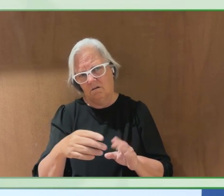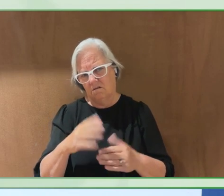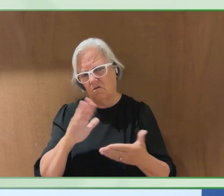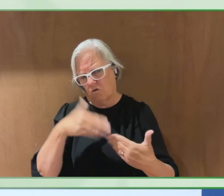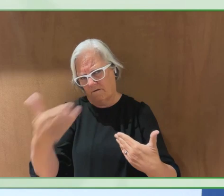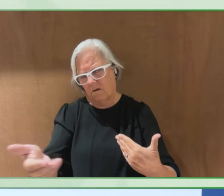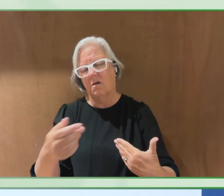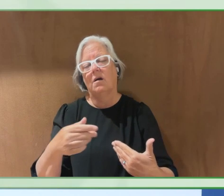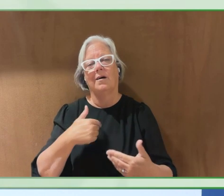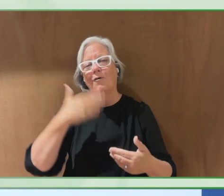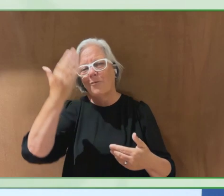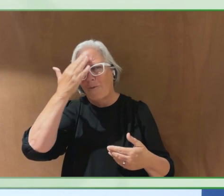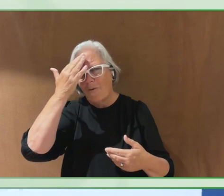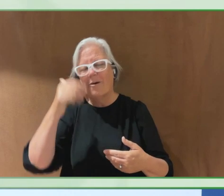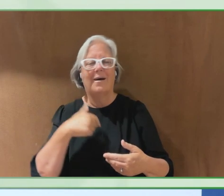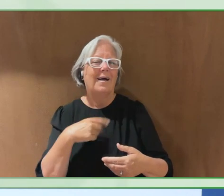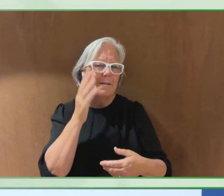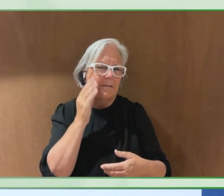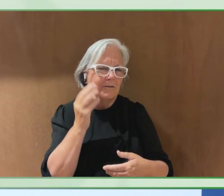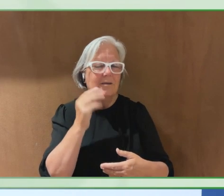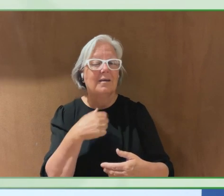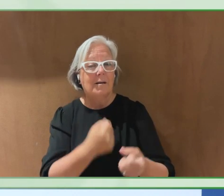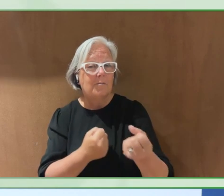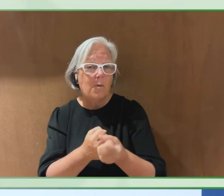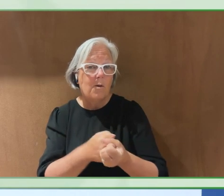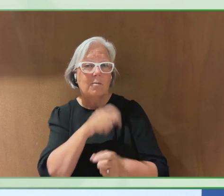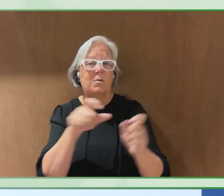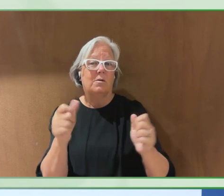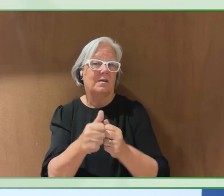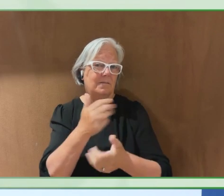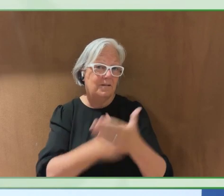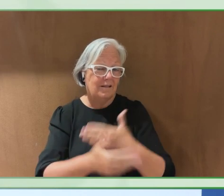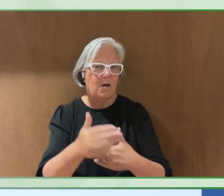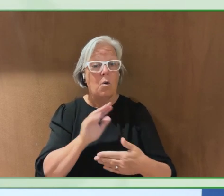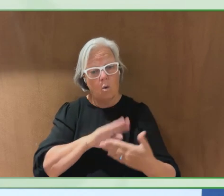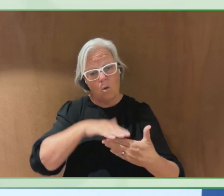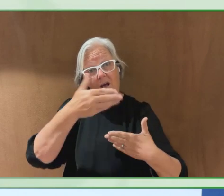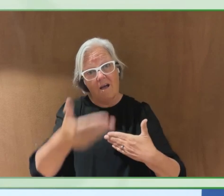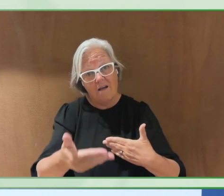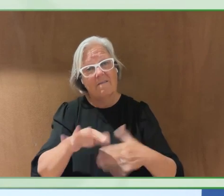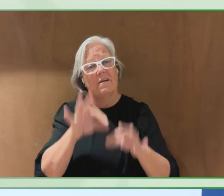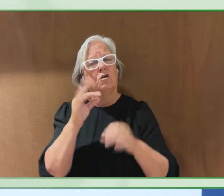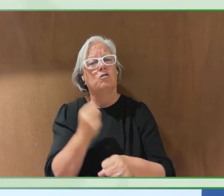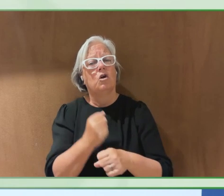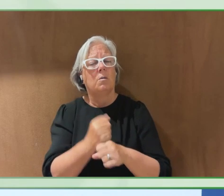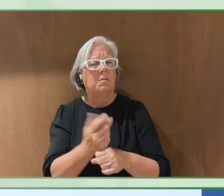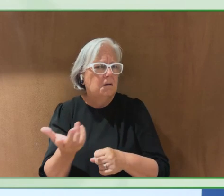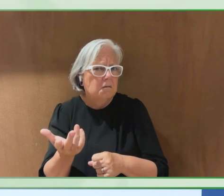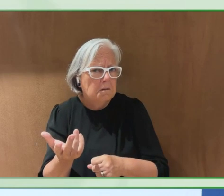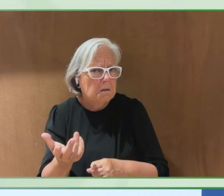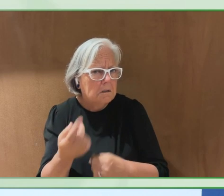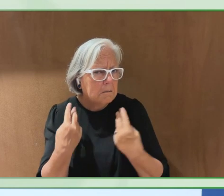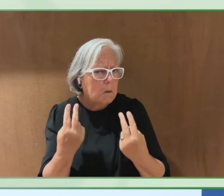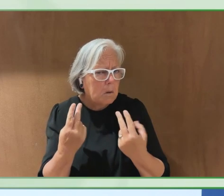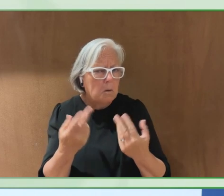that supporting persons with disabilities after they found a job is very important, because the adaptation process